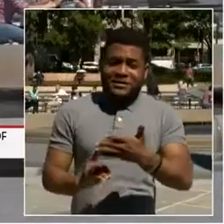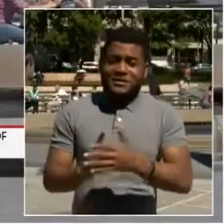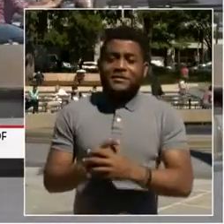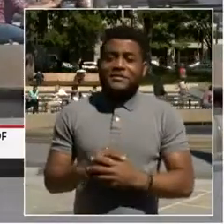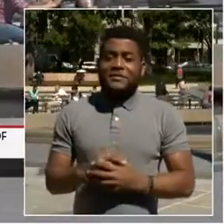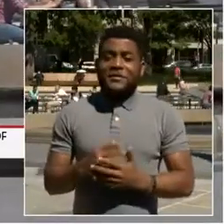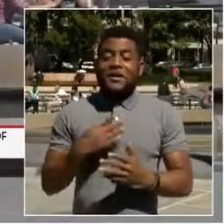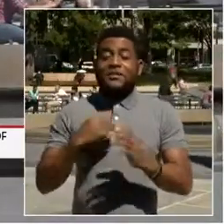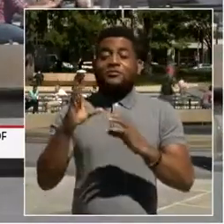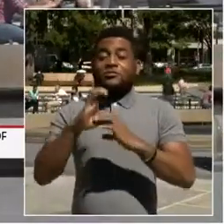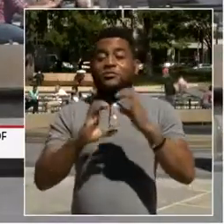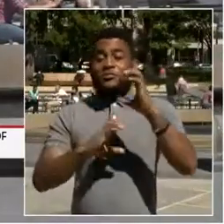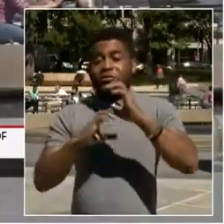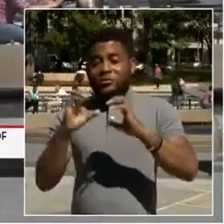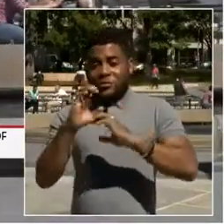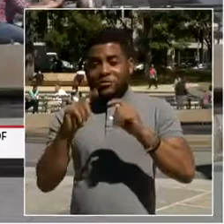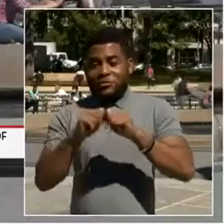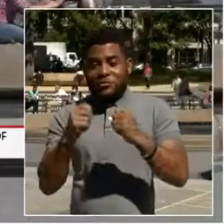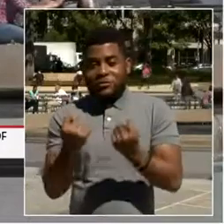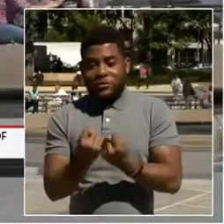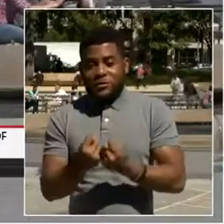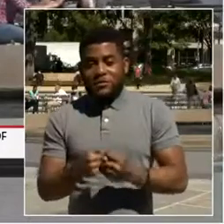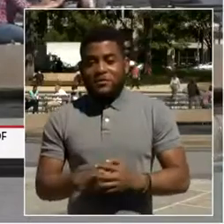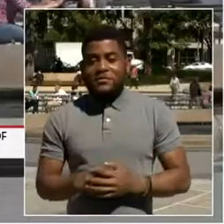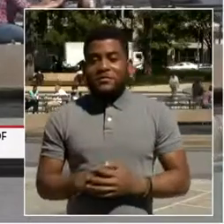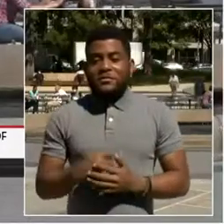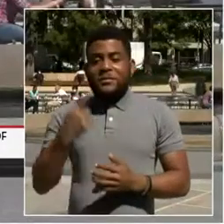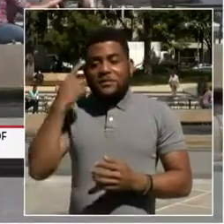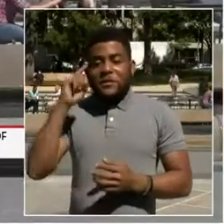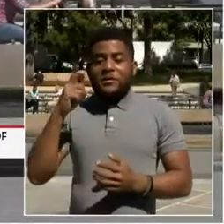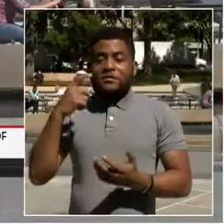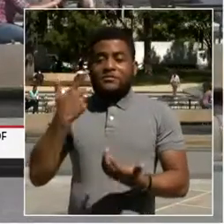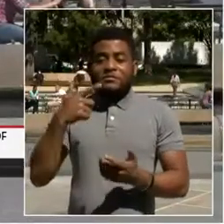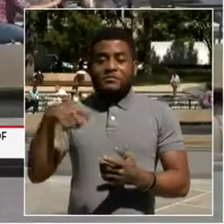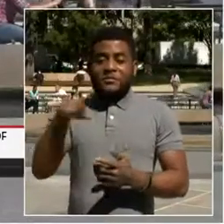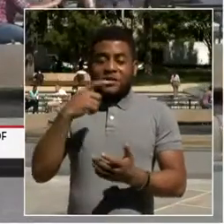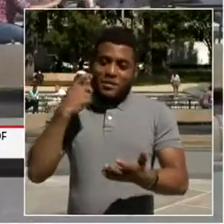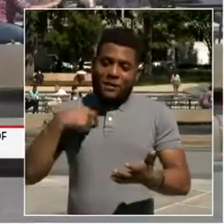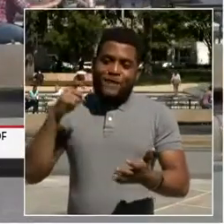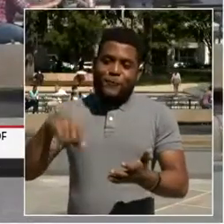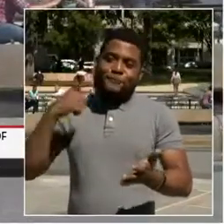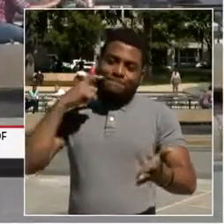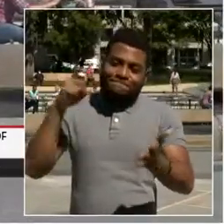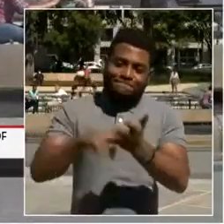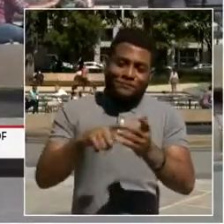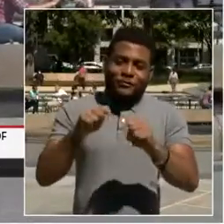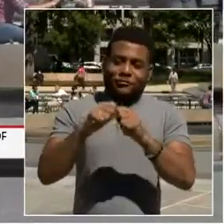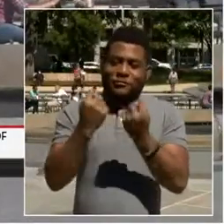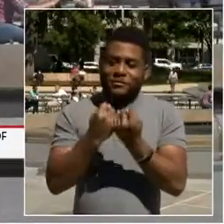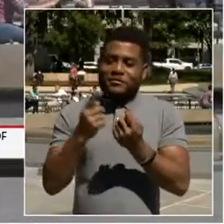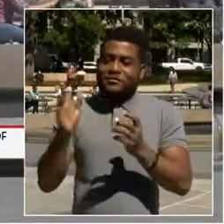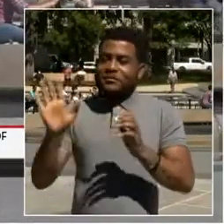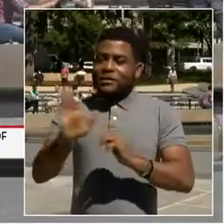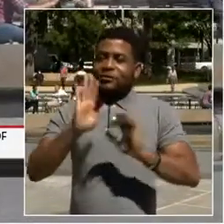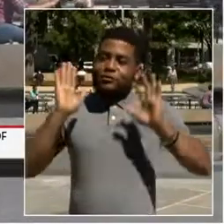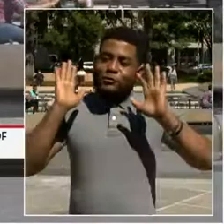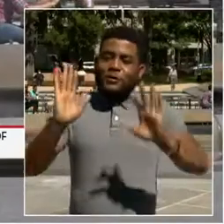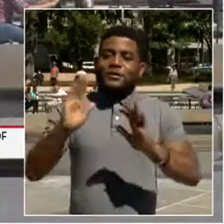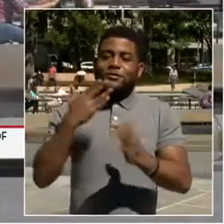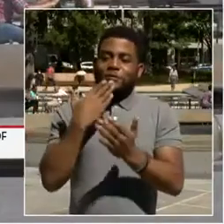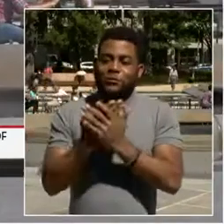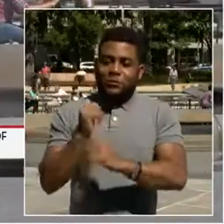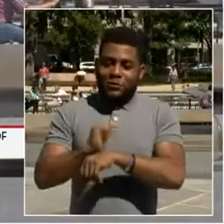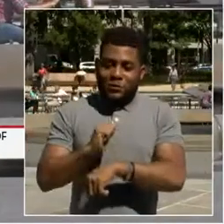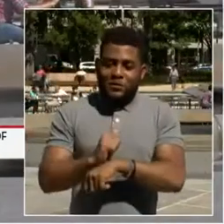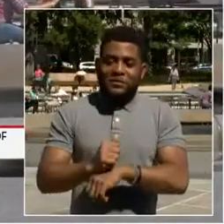want to acknowledge the construction and design team led by Marnie Keith from Studios Architecture and David